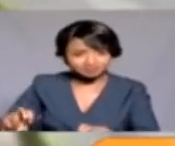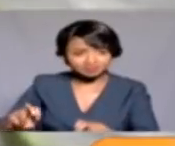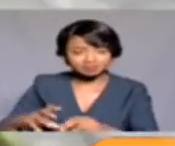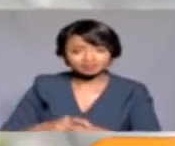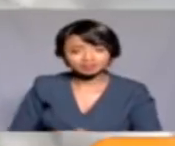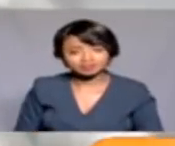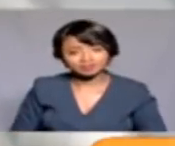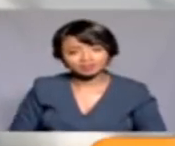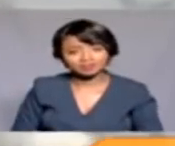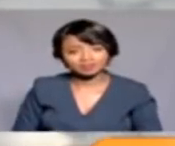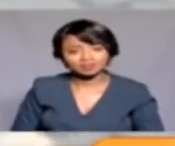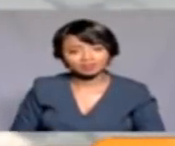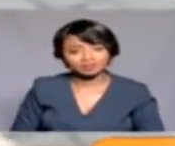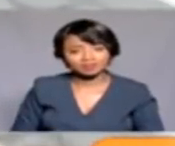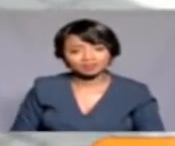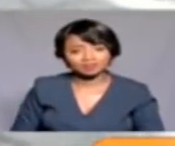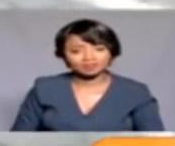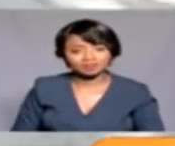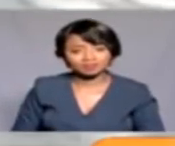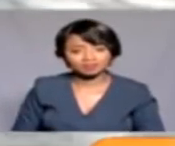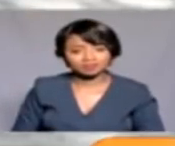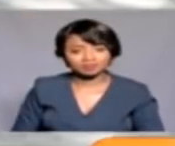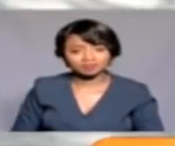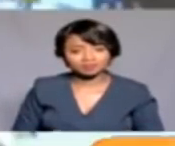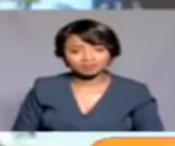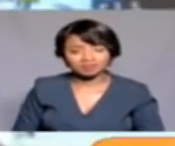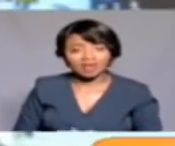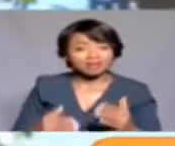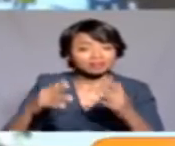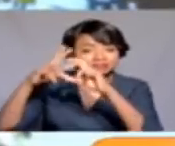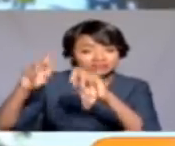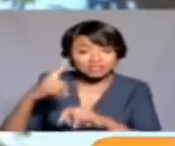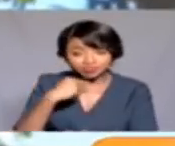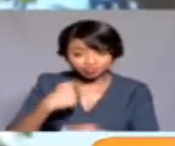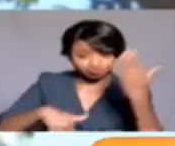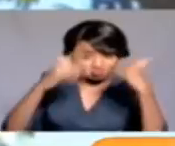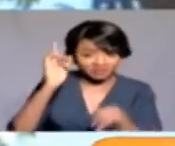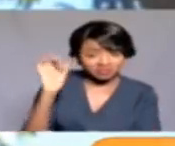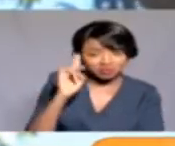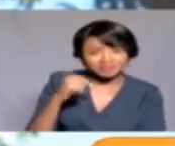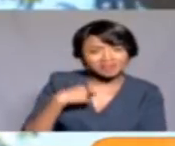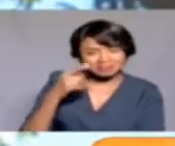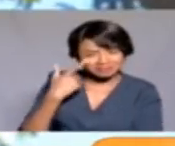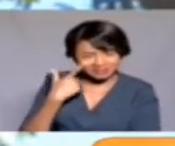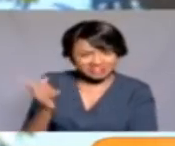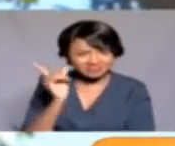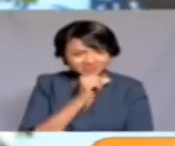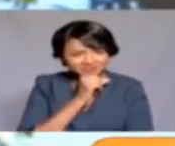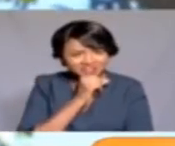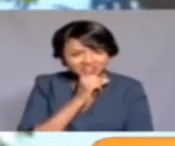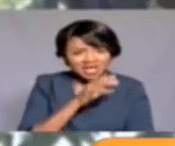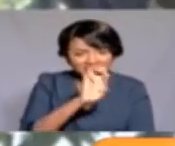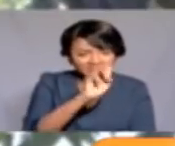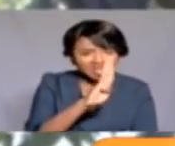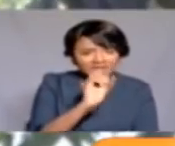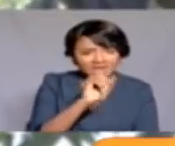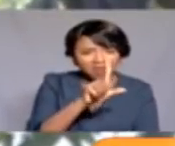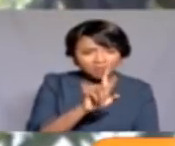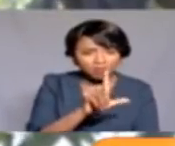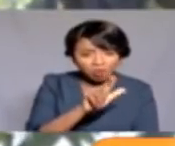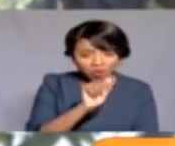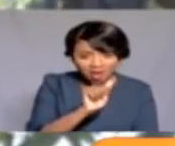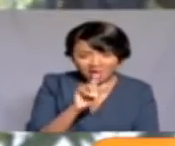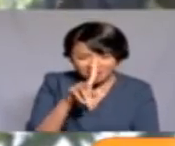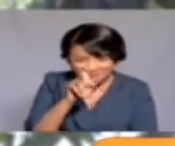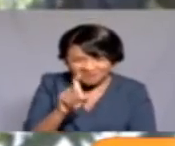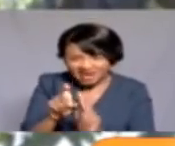County earlier this year by the University of Nairobi, which discovered a non-fatal bombali Ebola virus strain in one